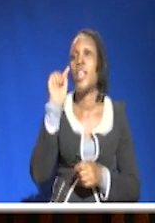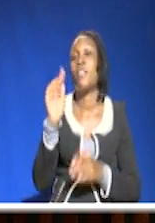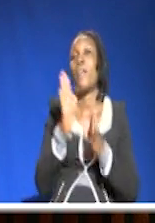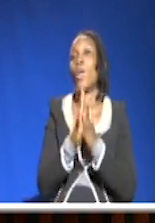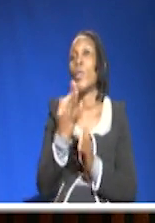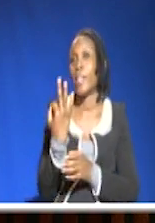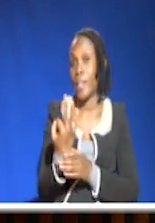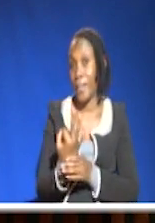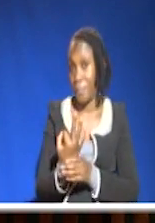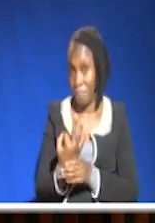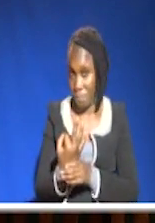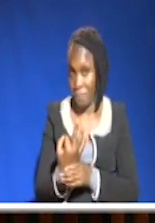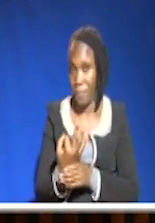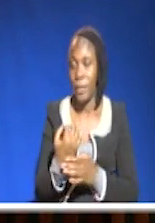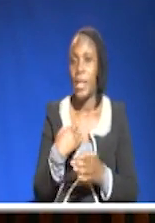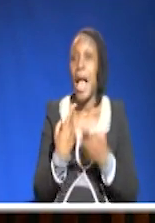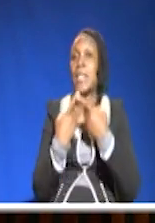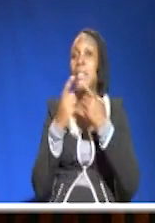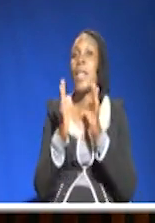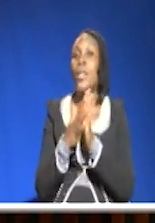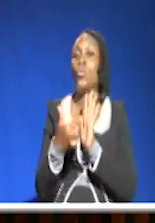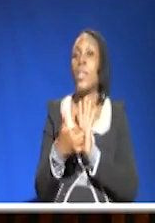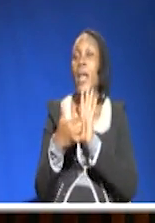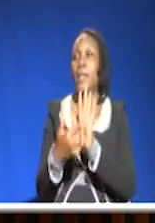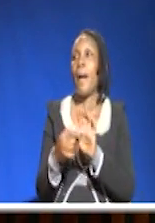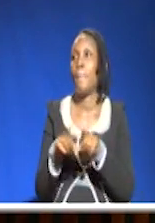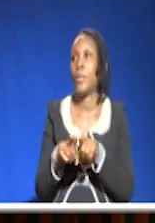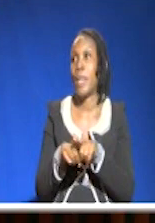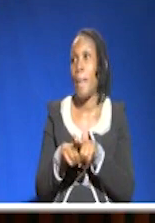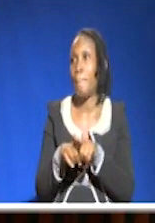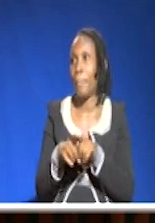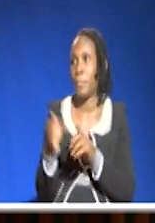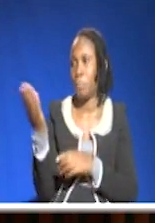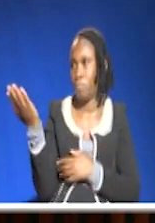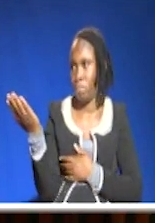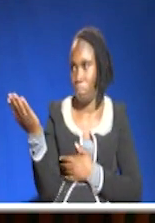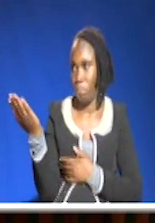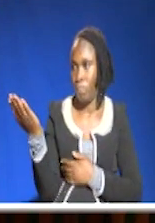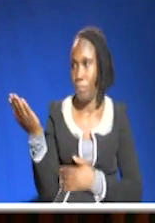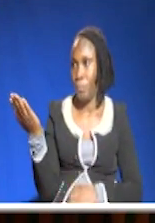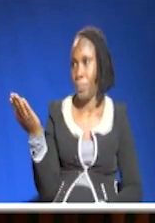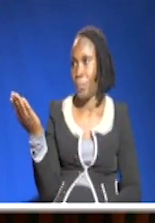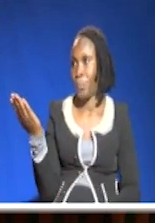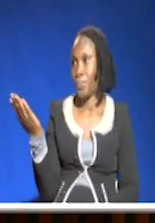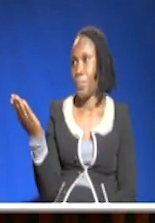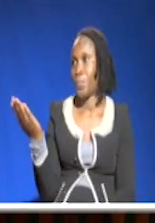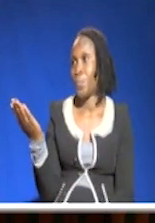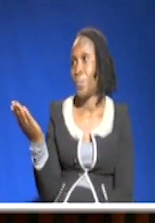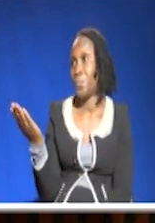I want to start by giving an example so that we can explore and move further on